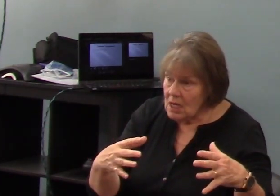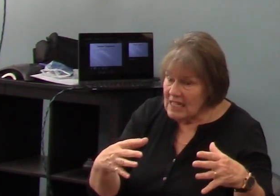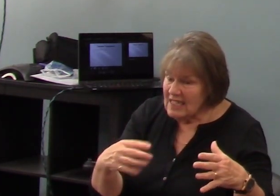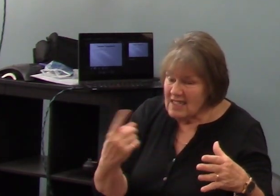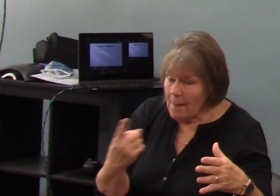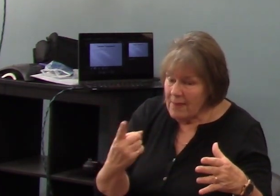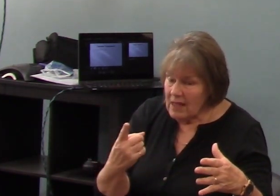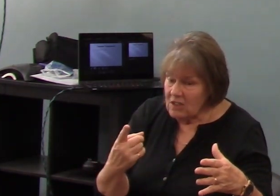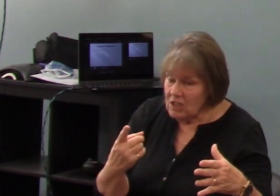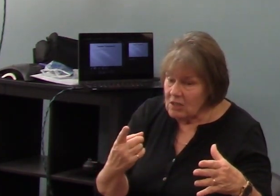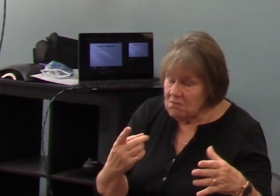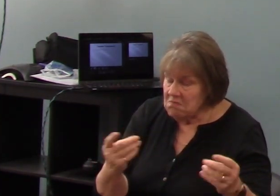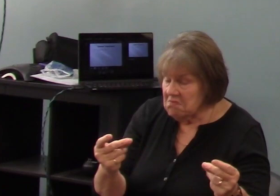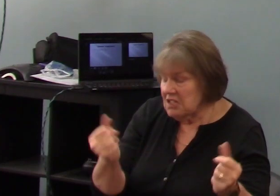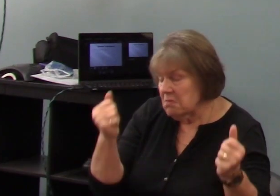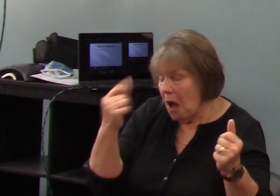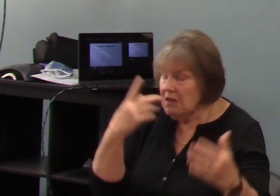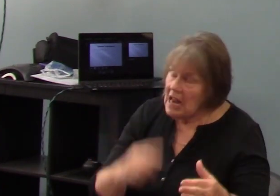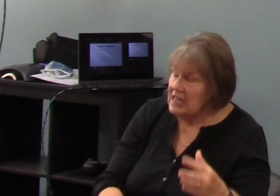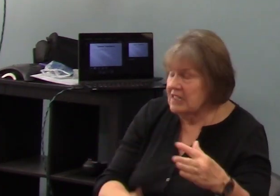appear.